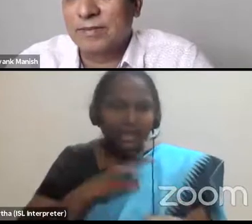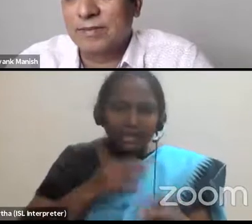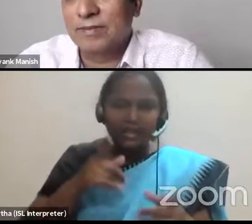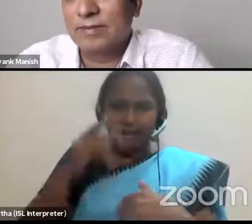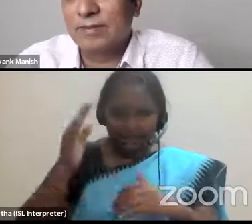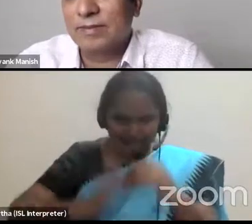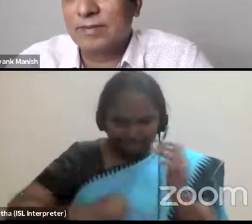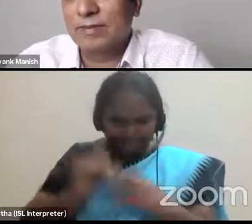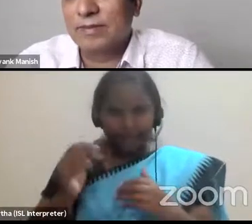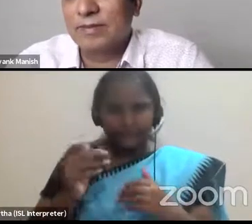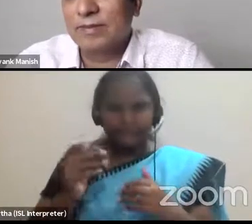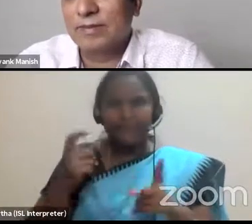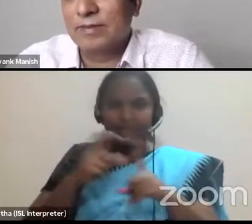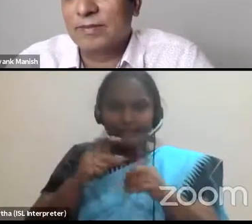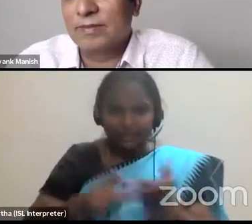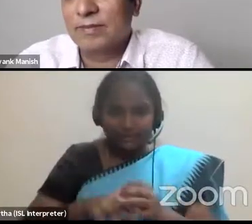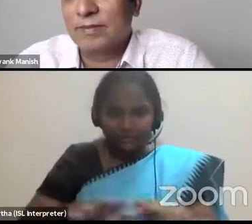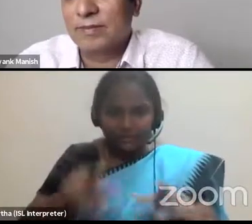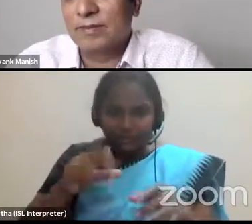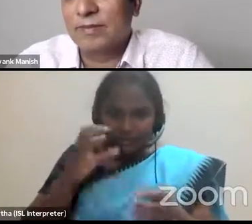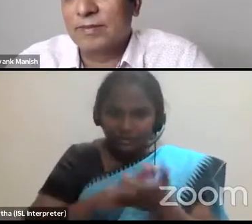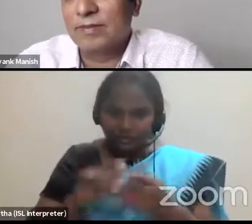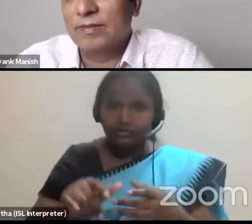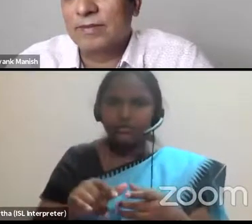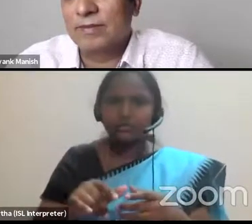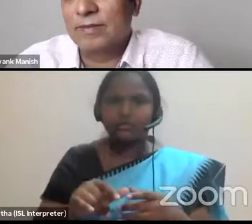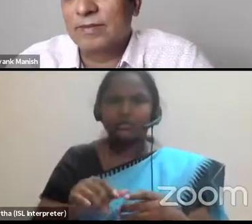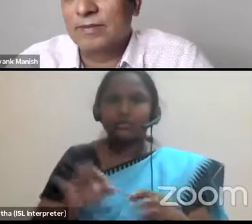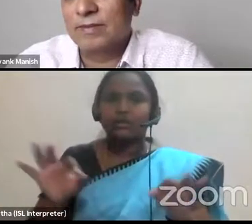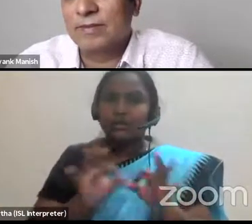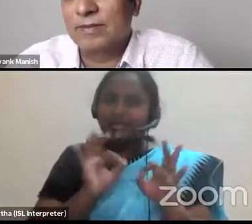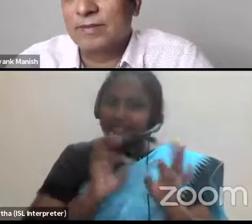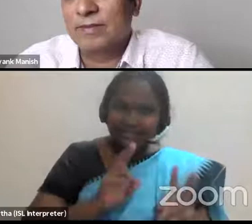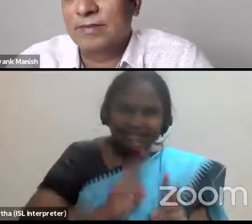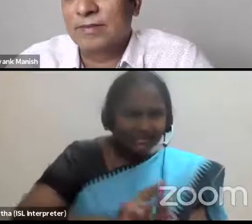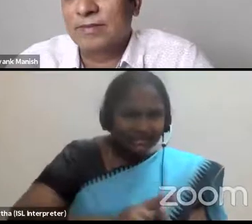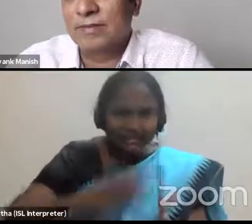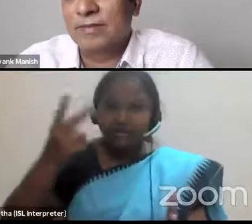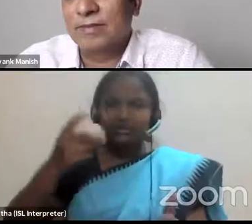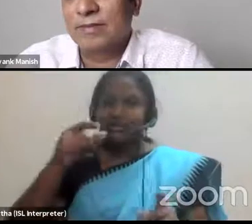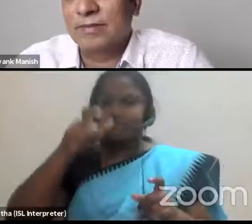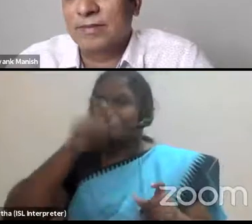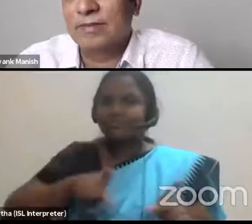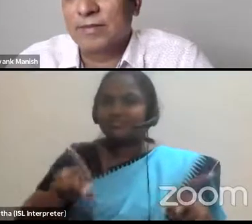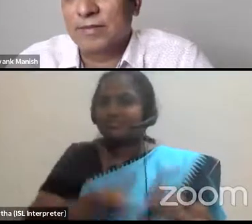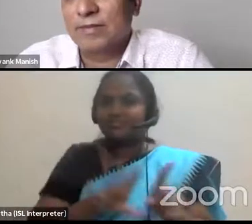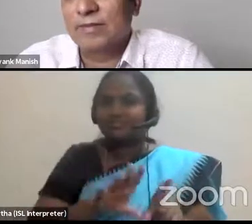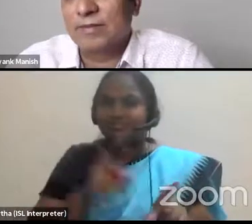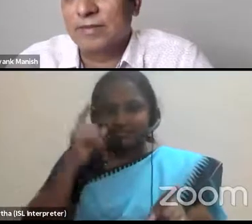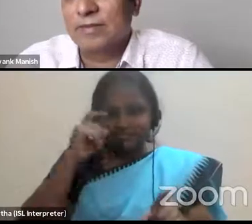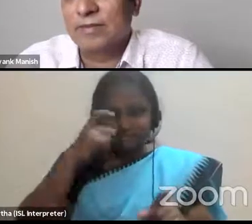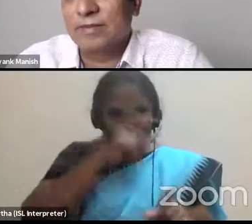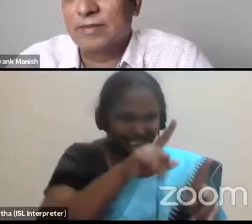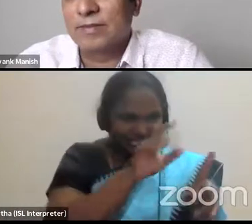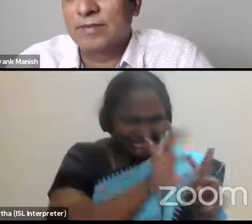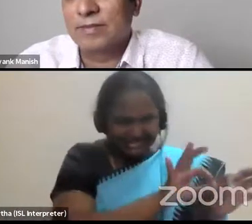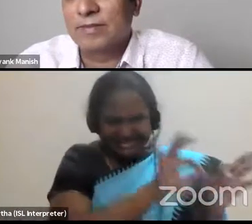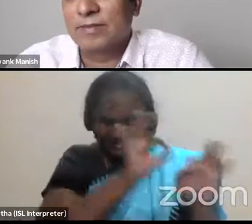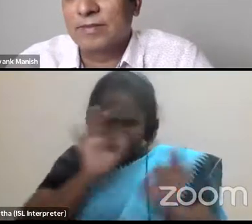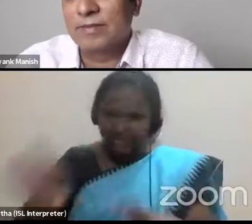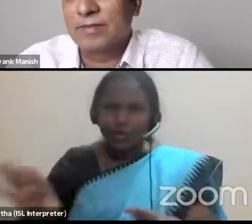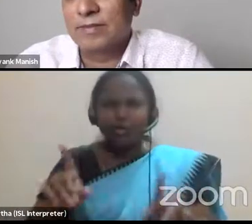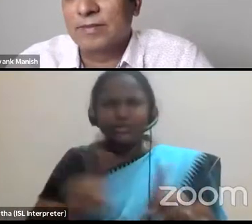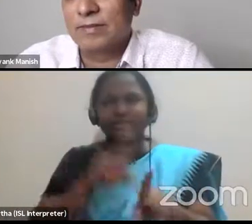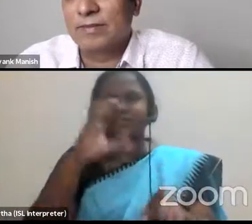building a digital persona of Hussein, we cannot really build it different from what Hussein was there, right? You know, I mean, so basically the persona has to be